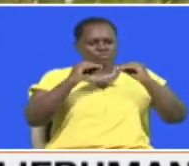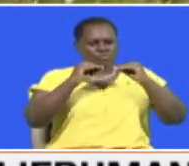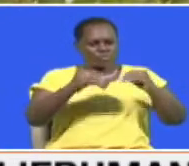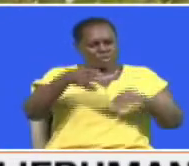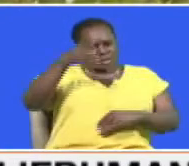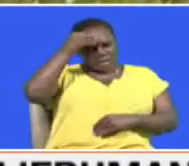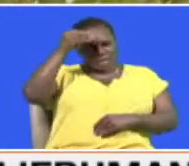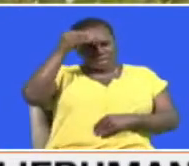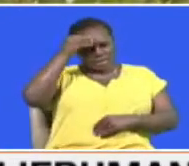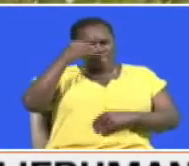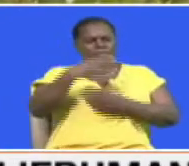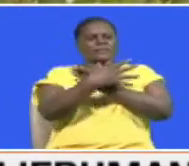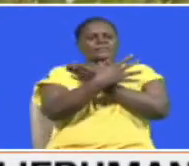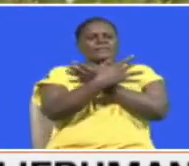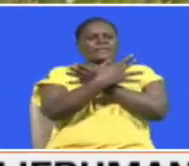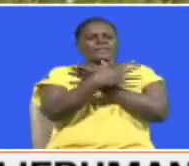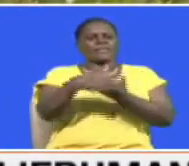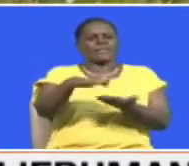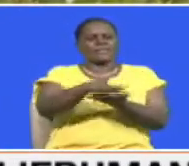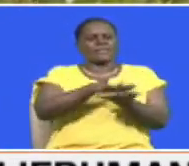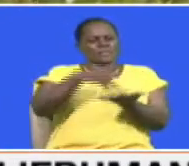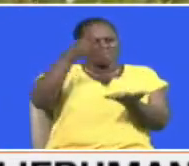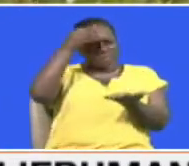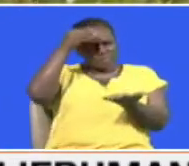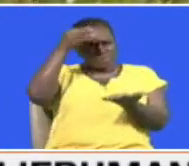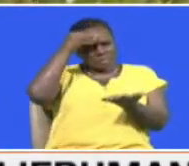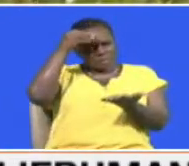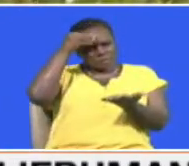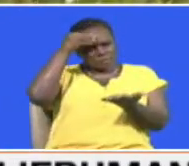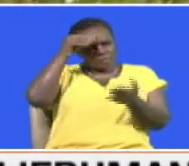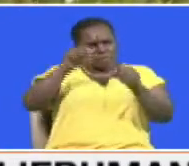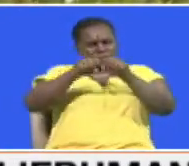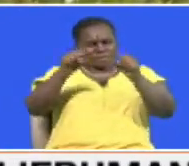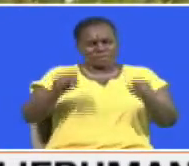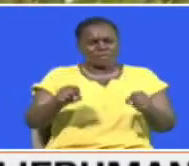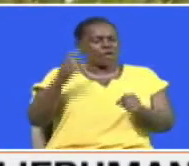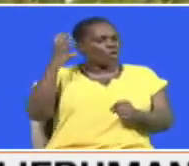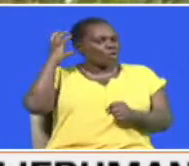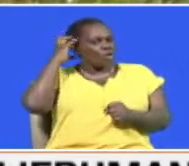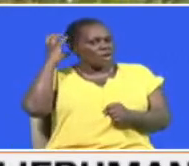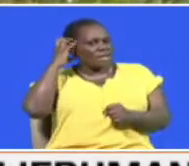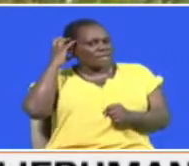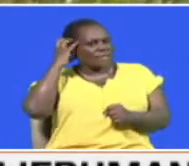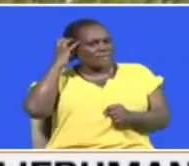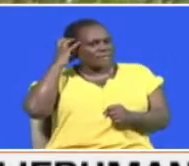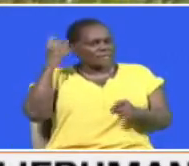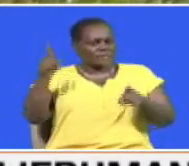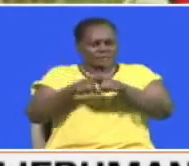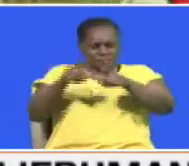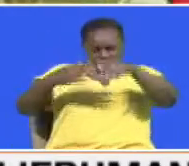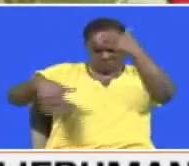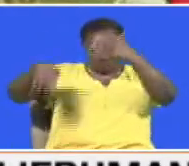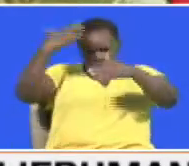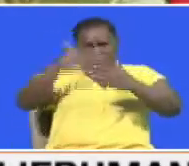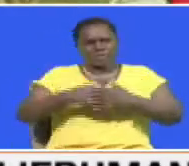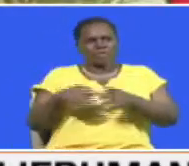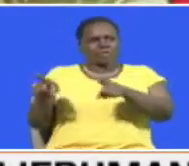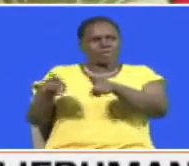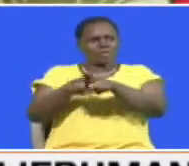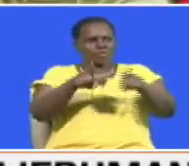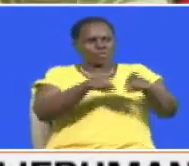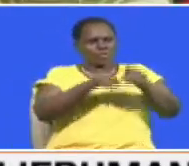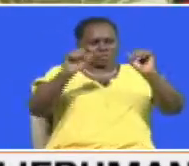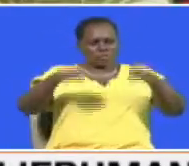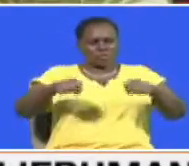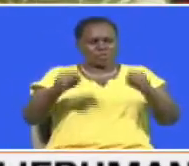learning of German in basic education institutions, TVETs, and other institutions of higher learning. There is also potential